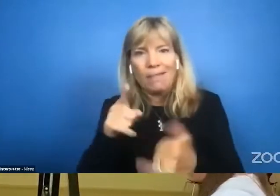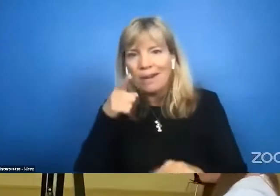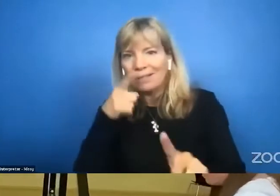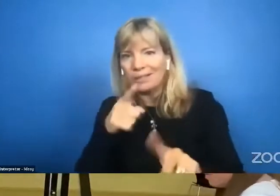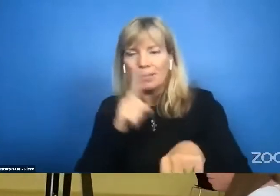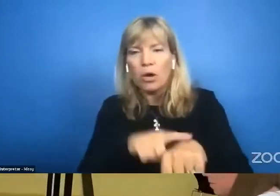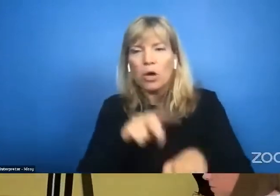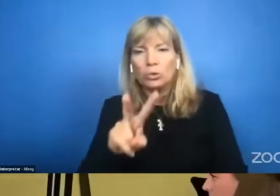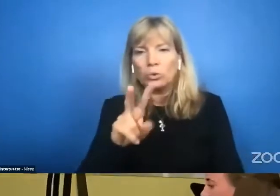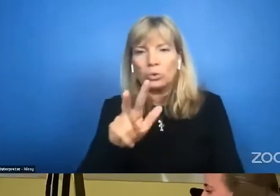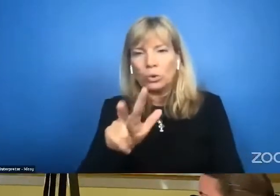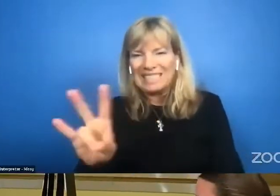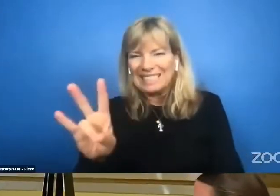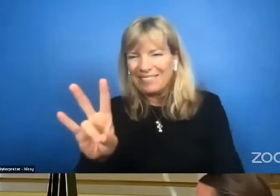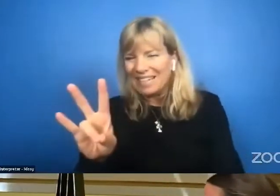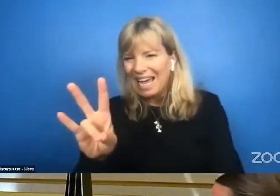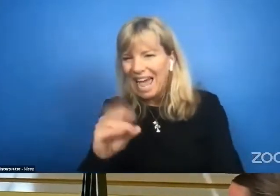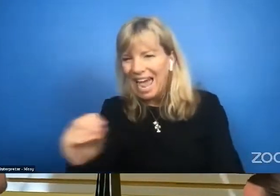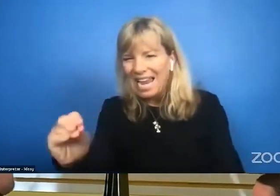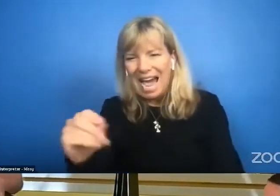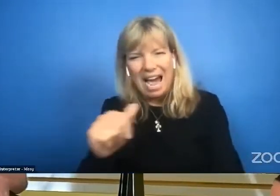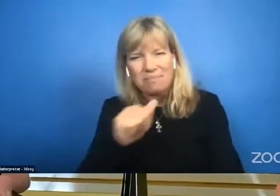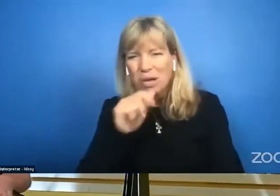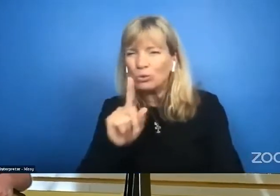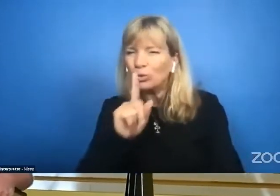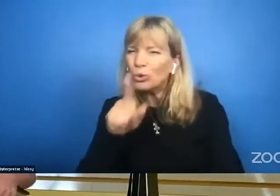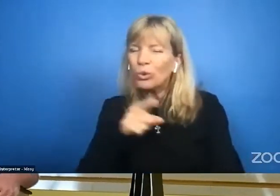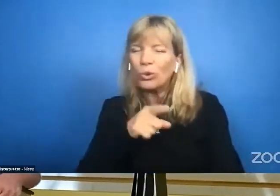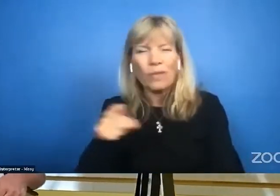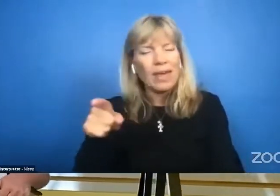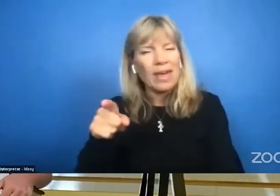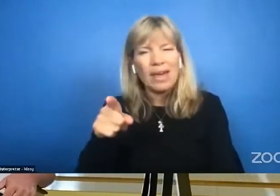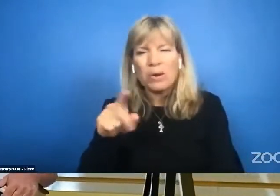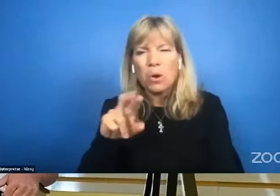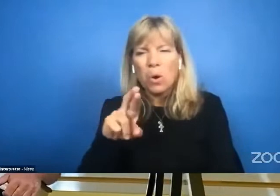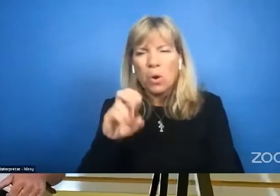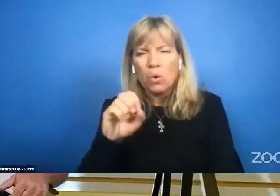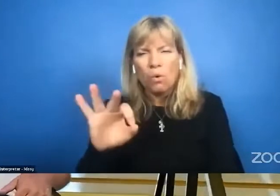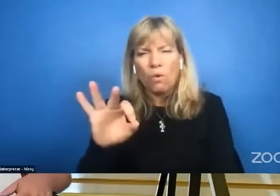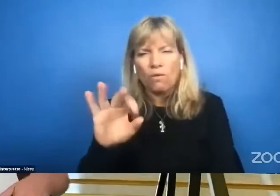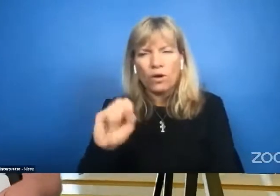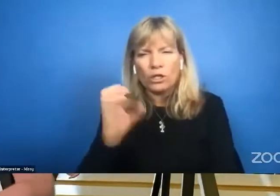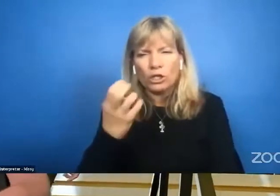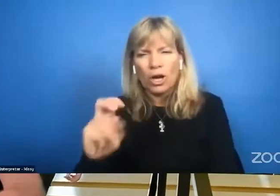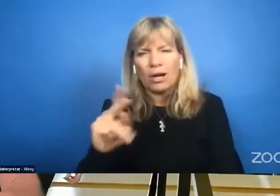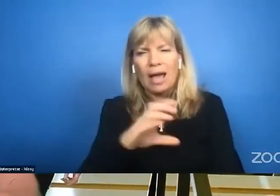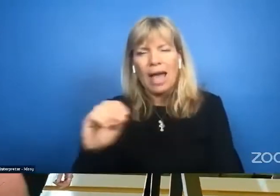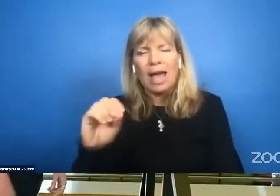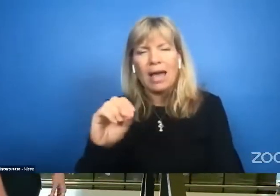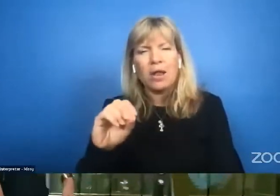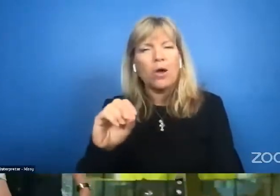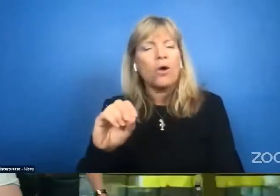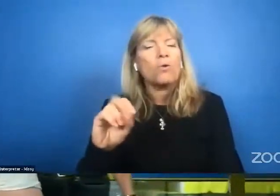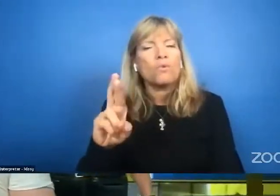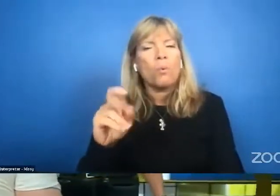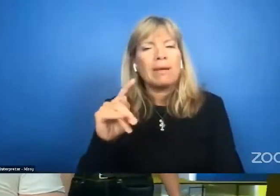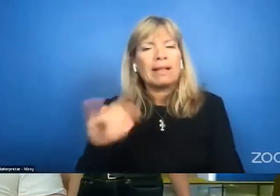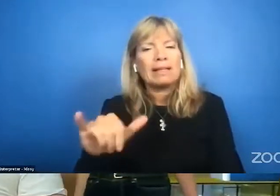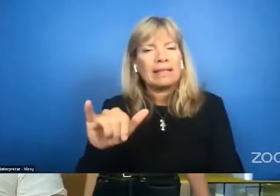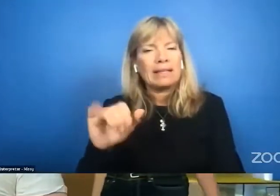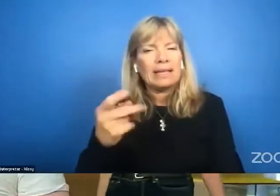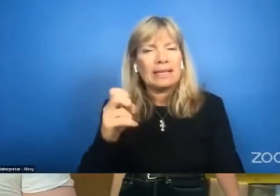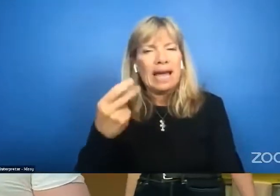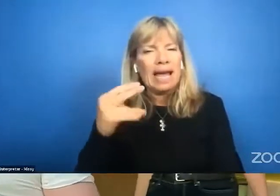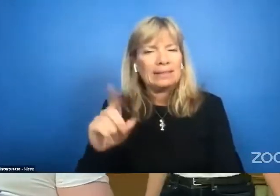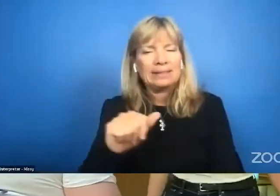not sure that Rolf Strock and the Robility Enhanced team are about to be beaten here. Christian Rusterholz definitely looks quicker than his